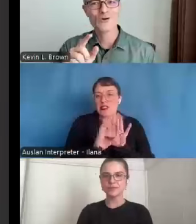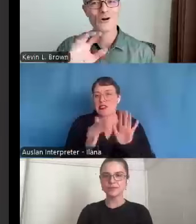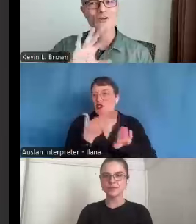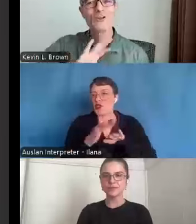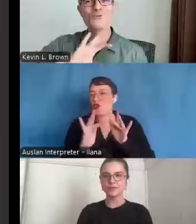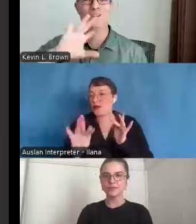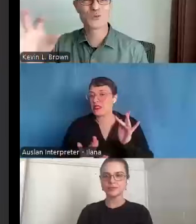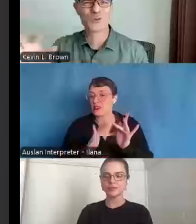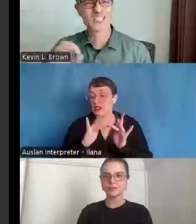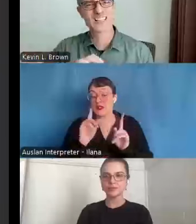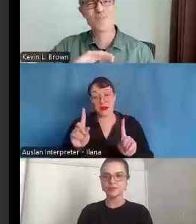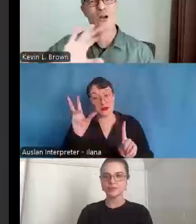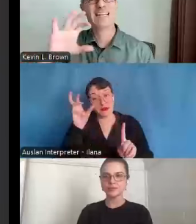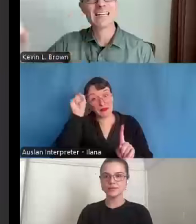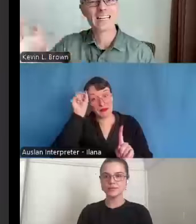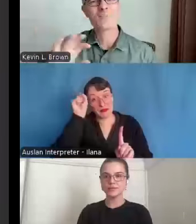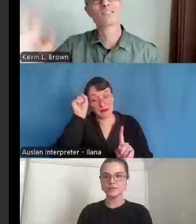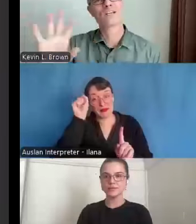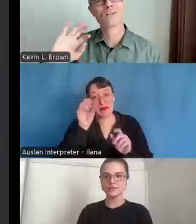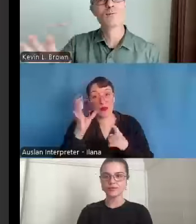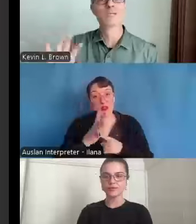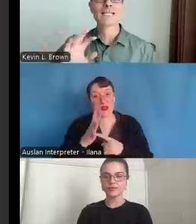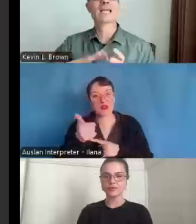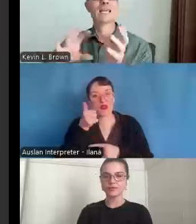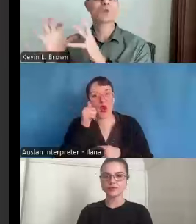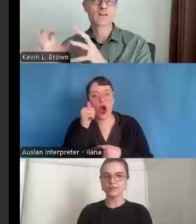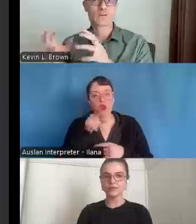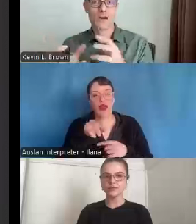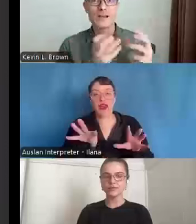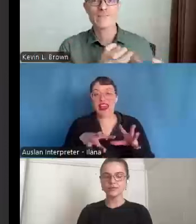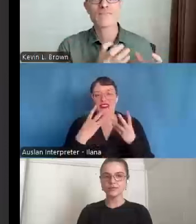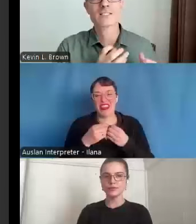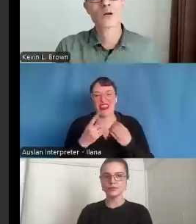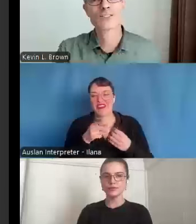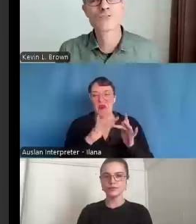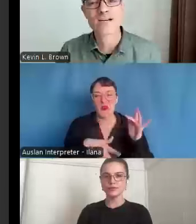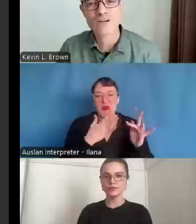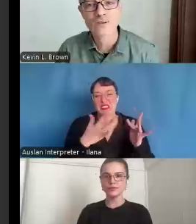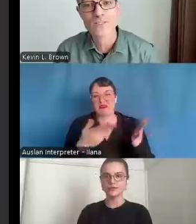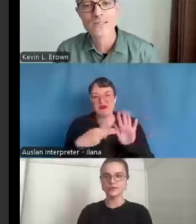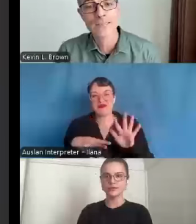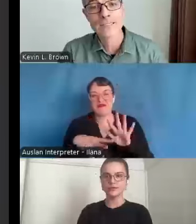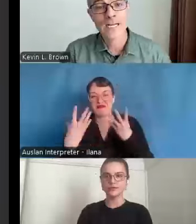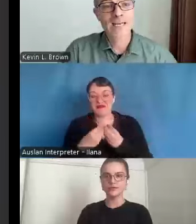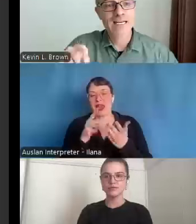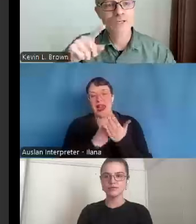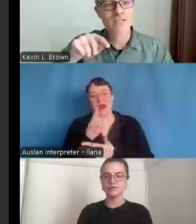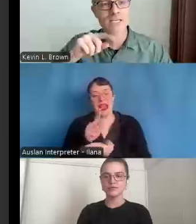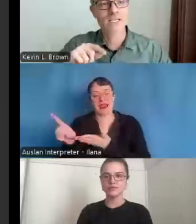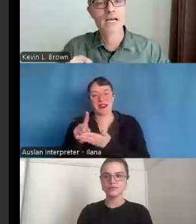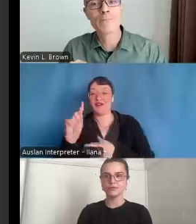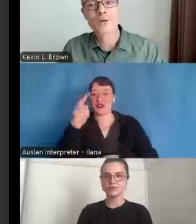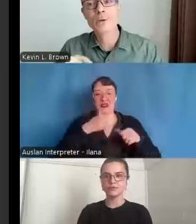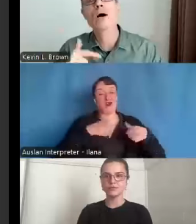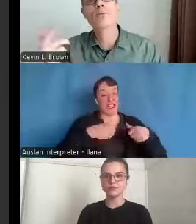to note all the new visuals and the branding and the messaging and the website, that came later, right? We had to fix the brand strategy first. And then, as you can